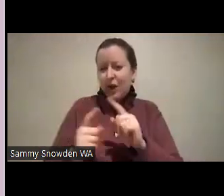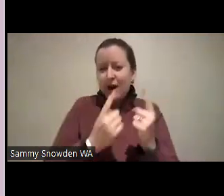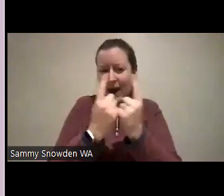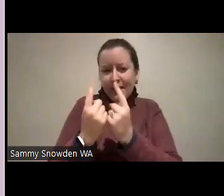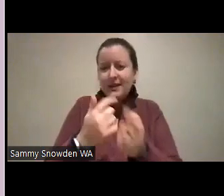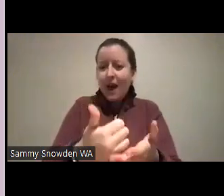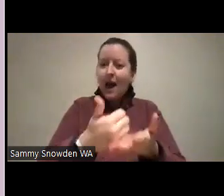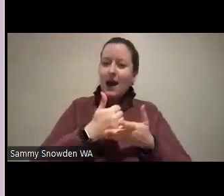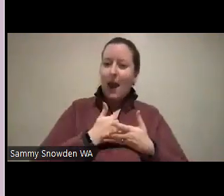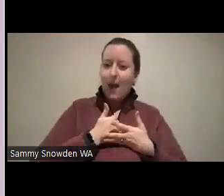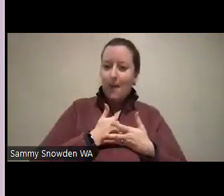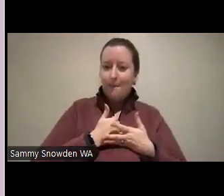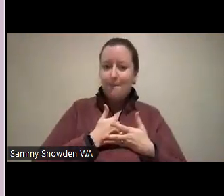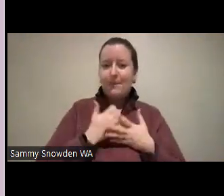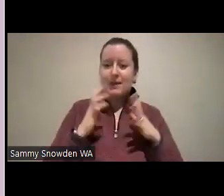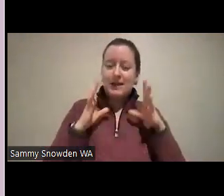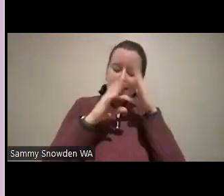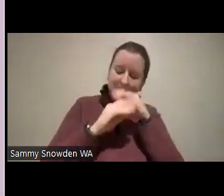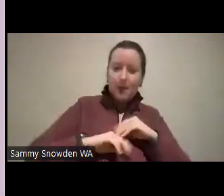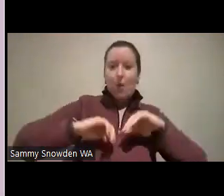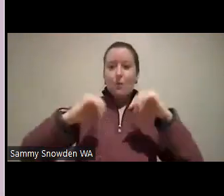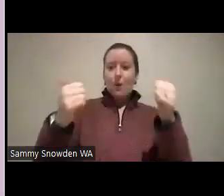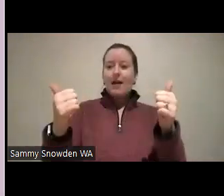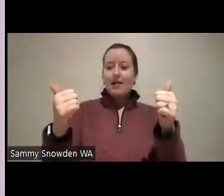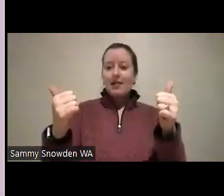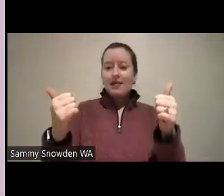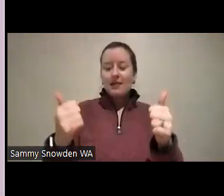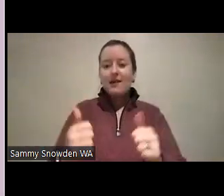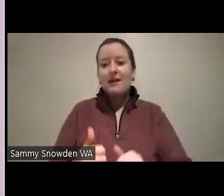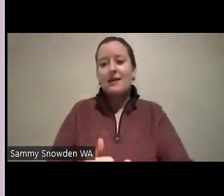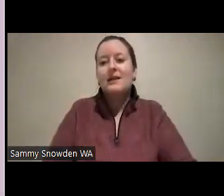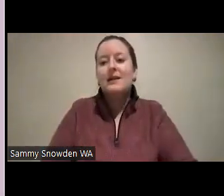us to be able to maybe improve the level of sleep that we are receiving.